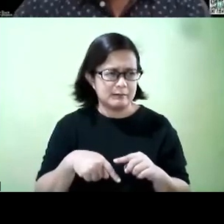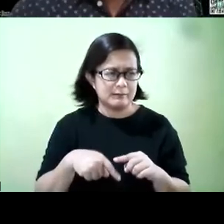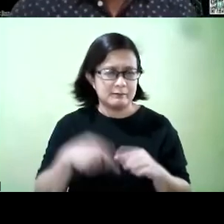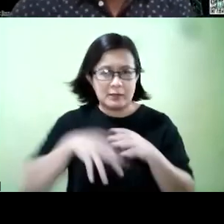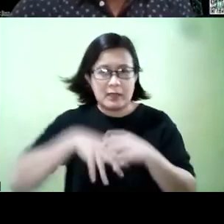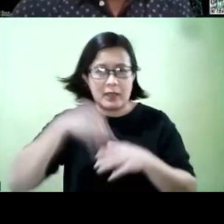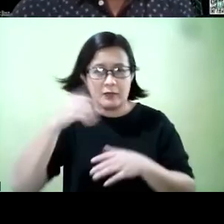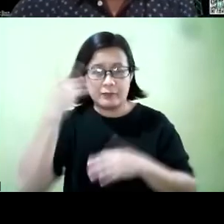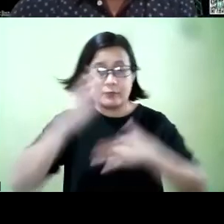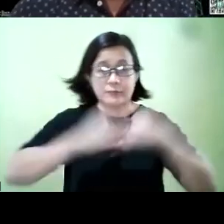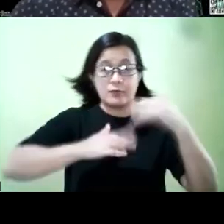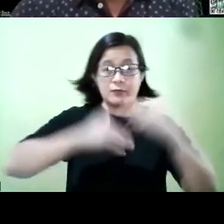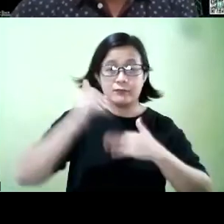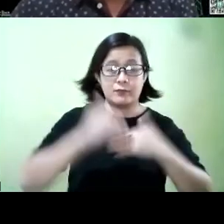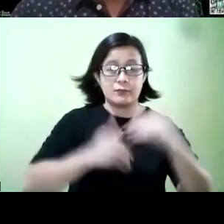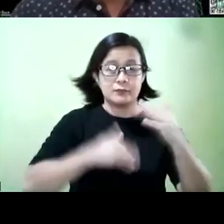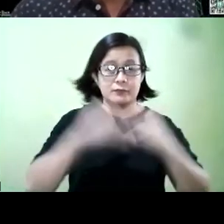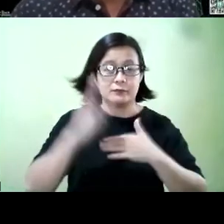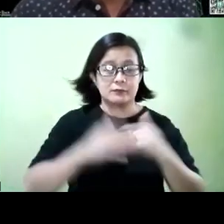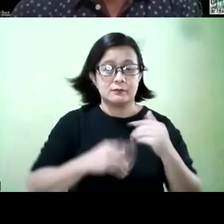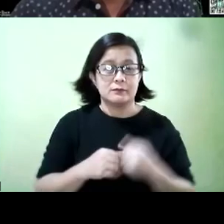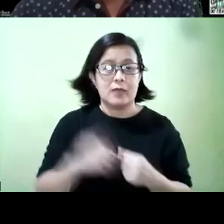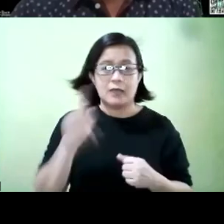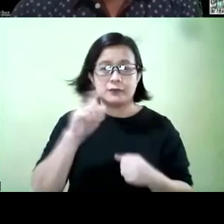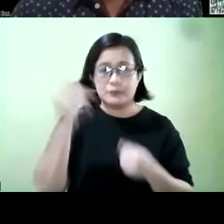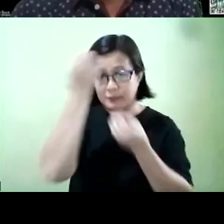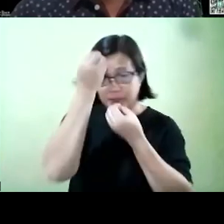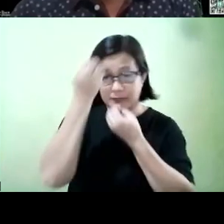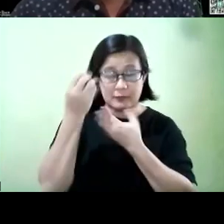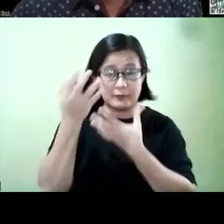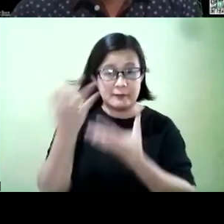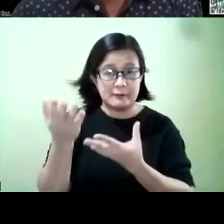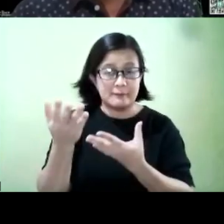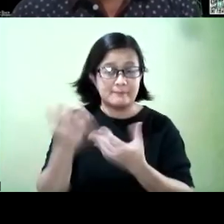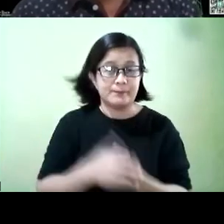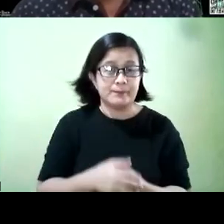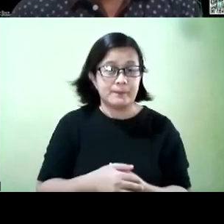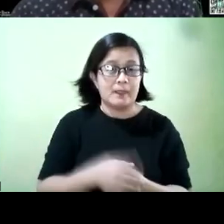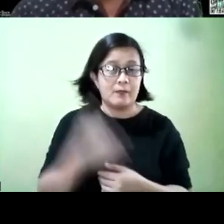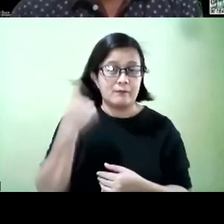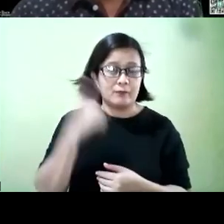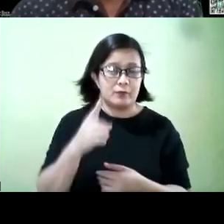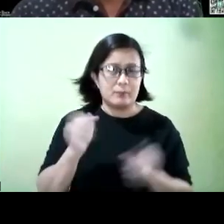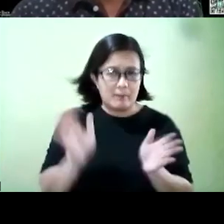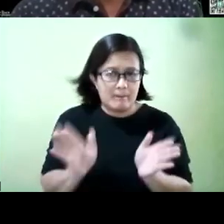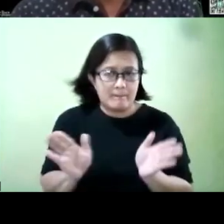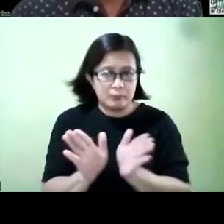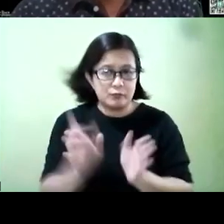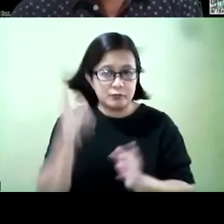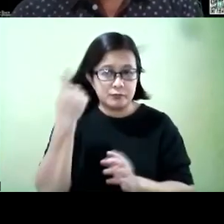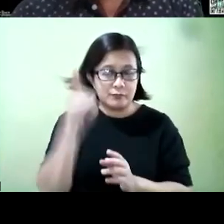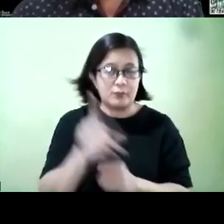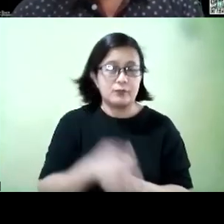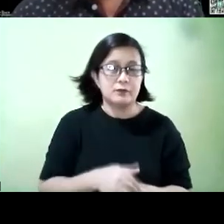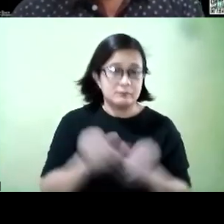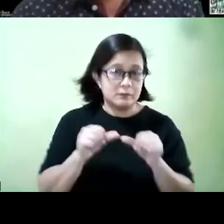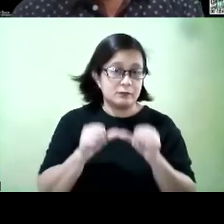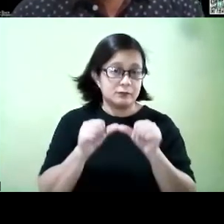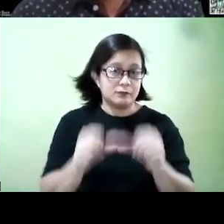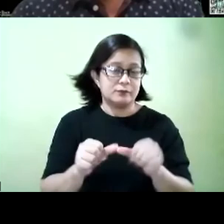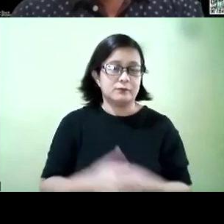for a student, what would you say to them to push them to take the risk? Yeah, siguro ako na lang muna,